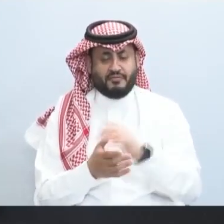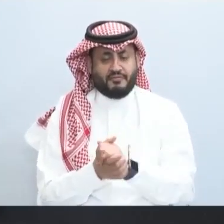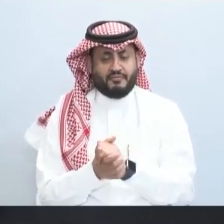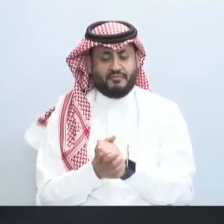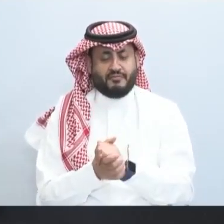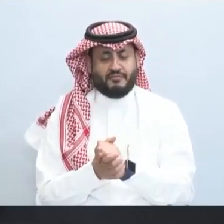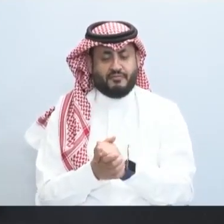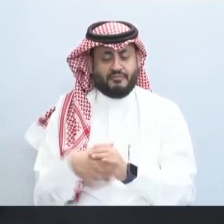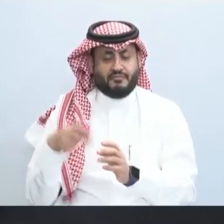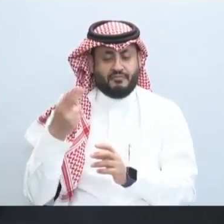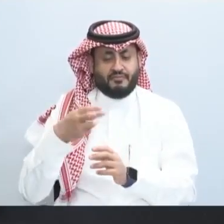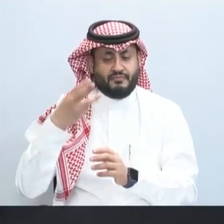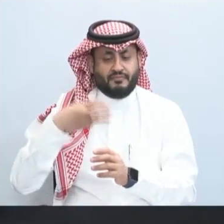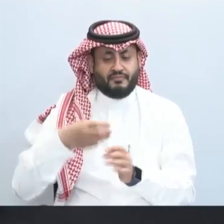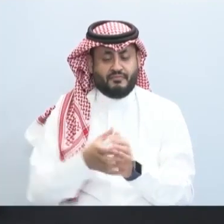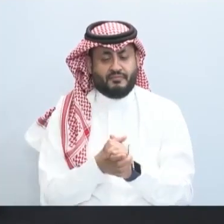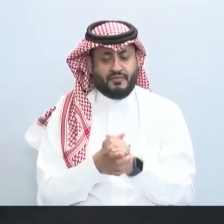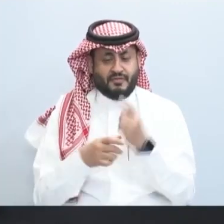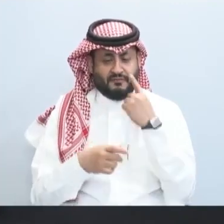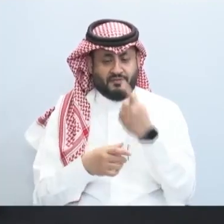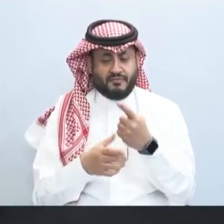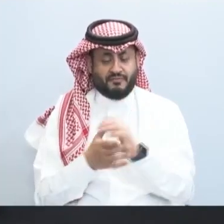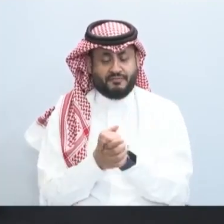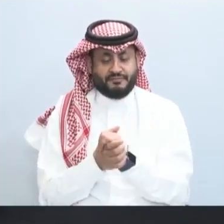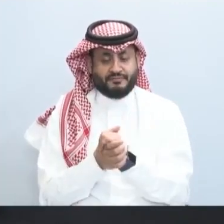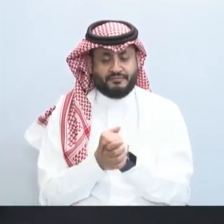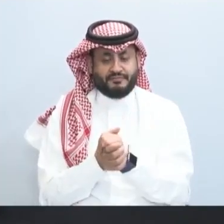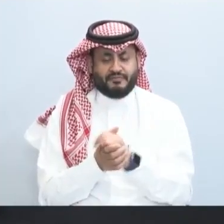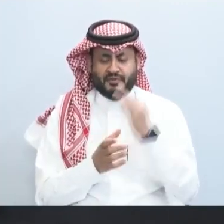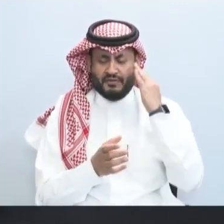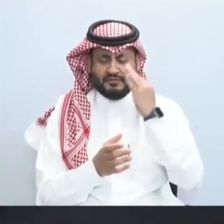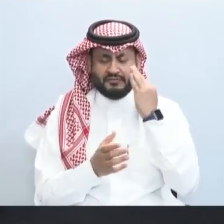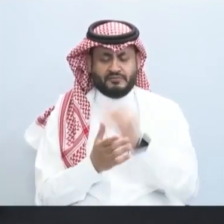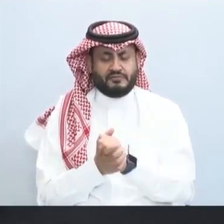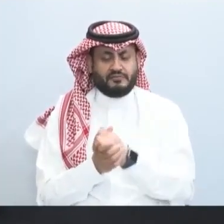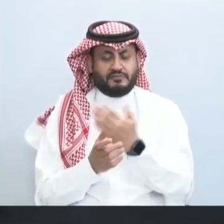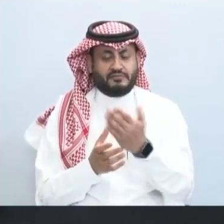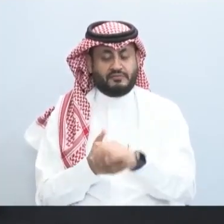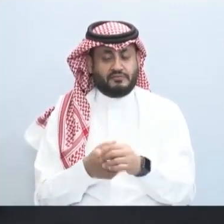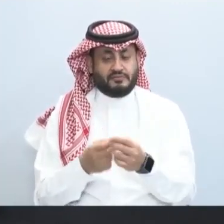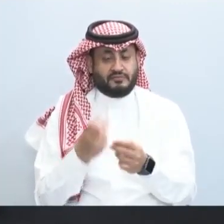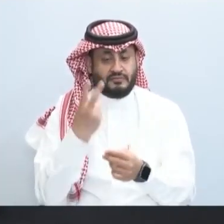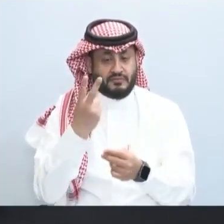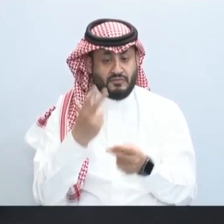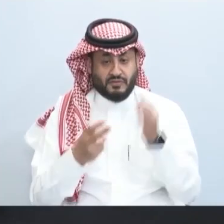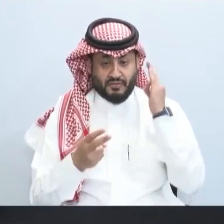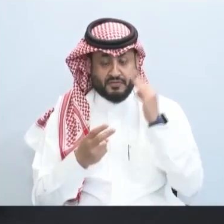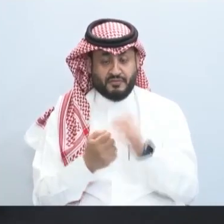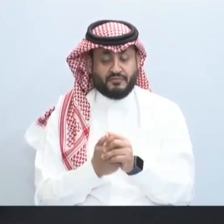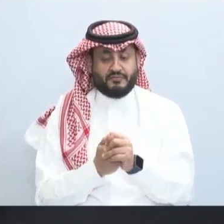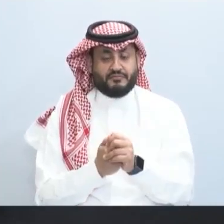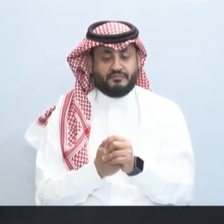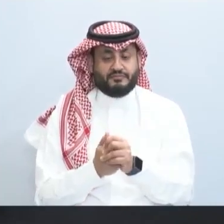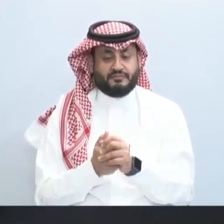the 2030 vision. So now let's listen. We're going to listen twice to each part